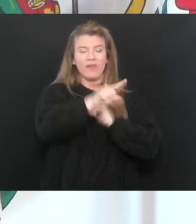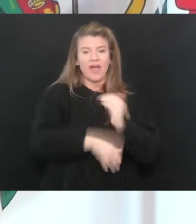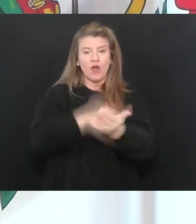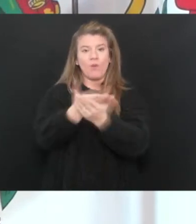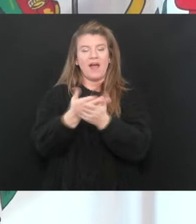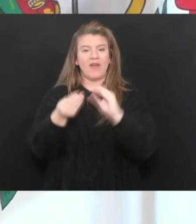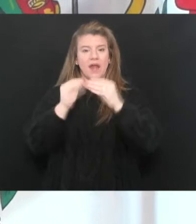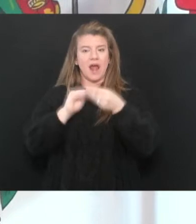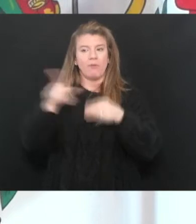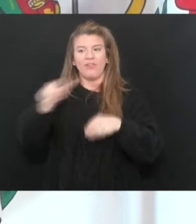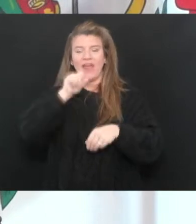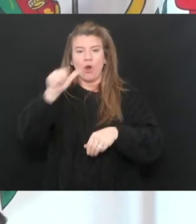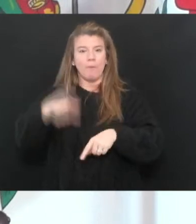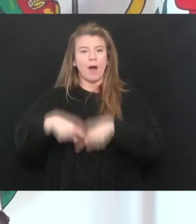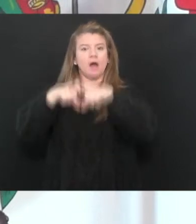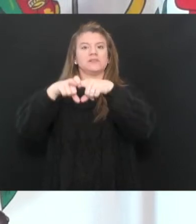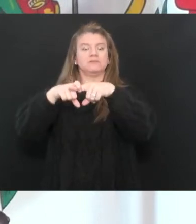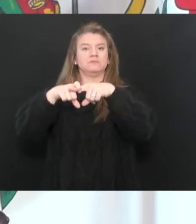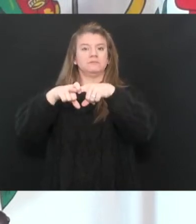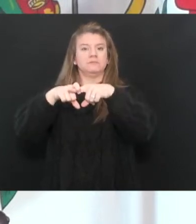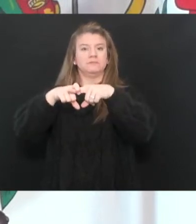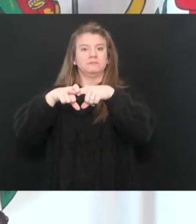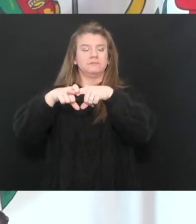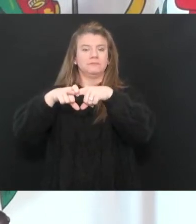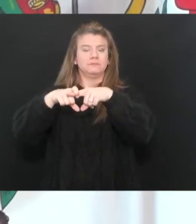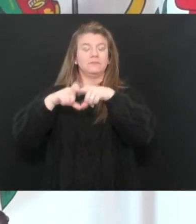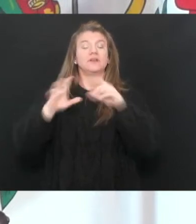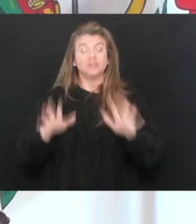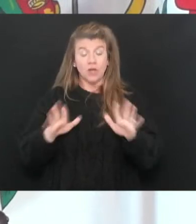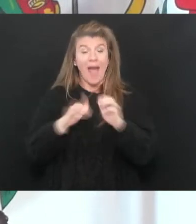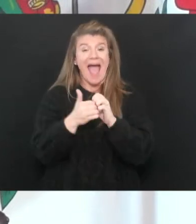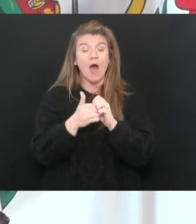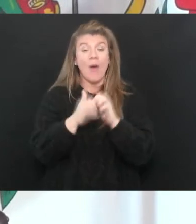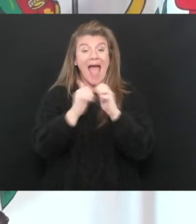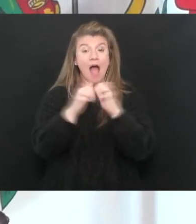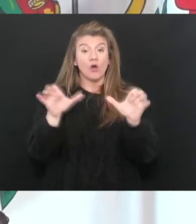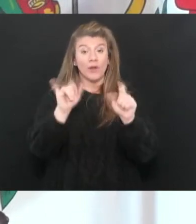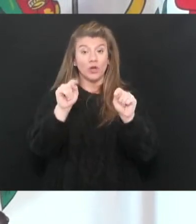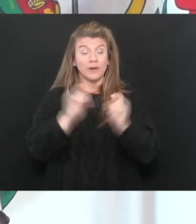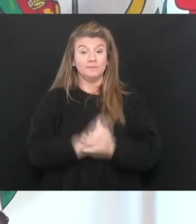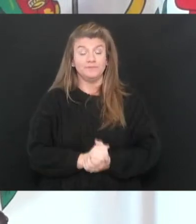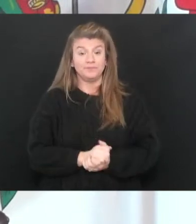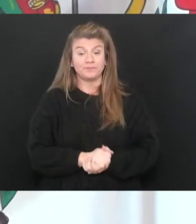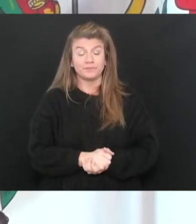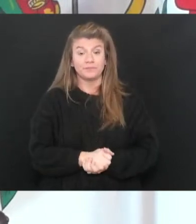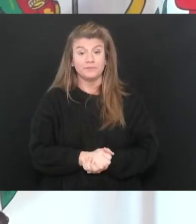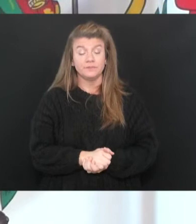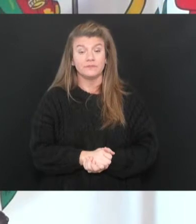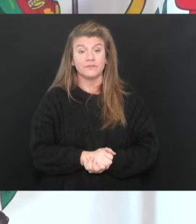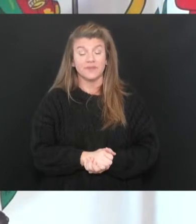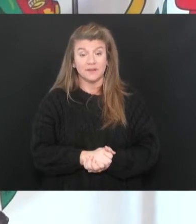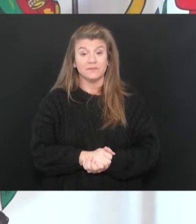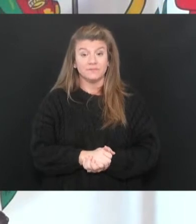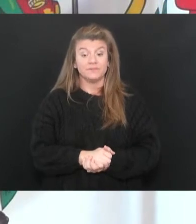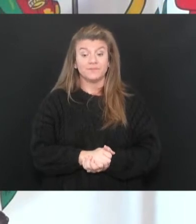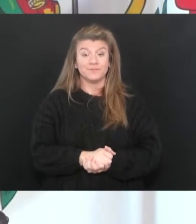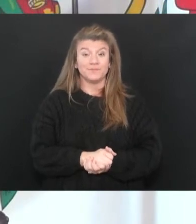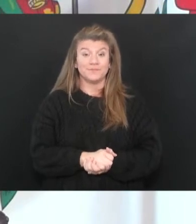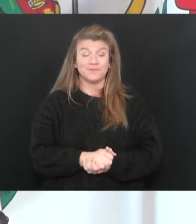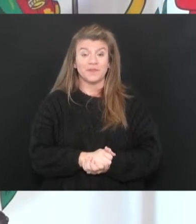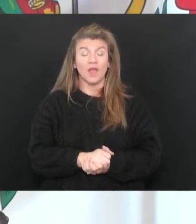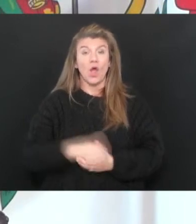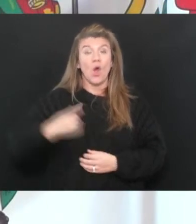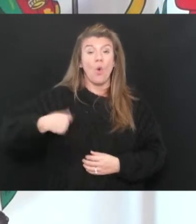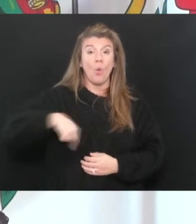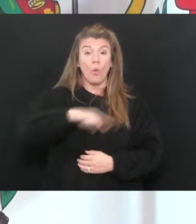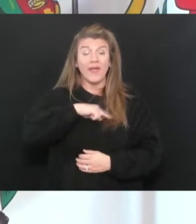they don't pause. Now, so how? How are we going to do it? You know, we're absolutely going